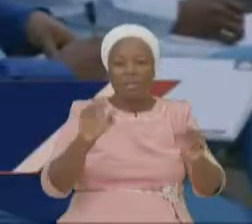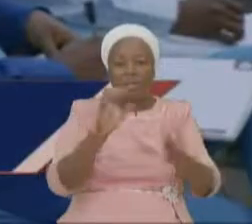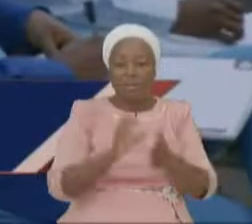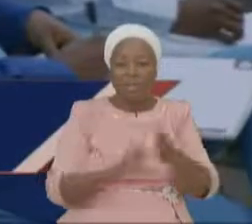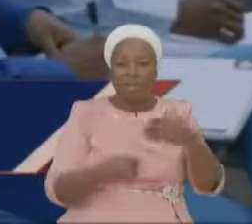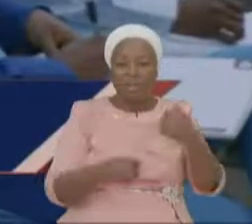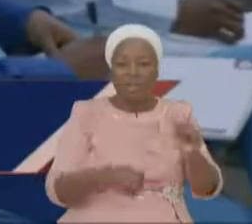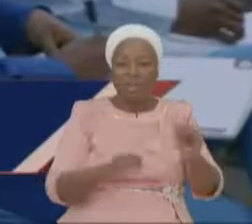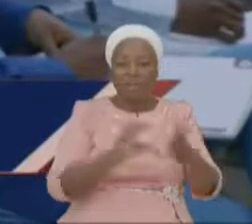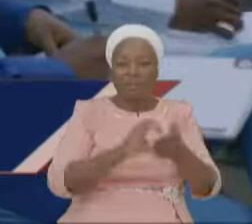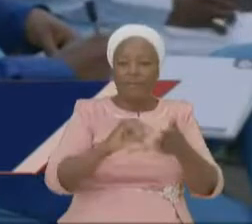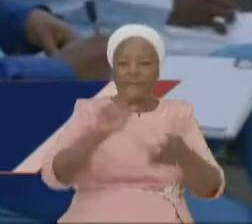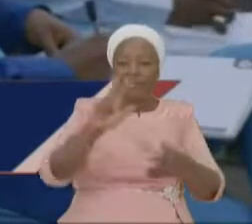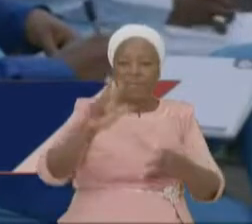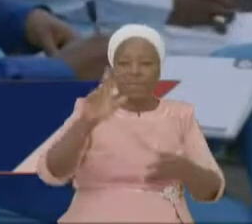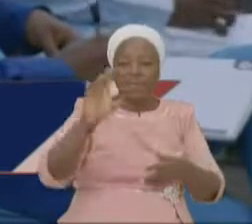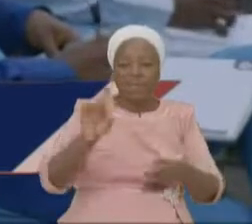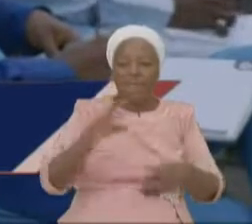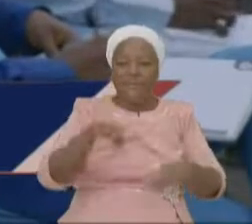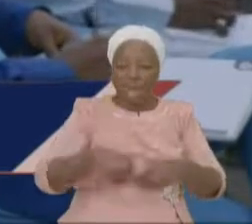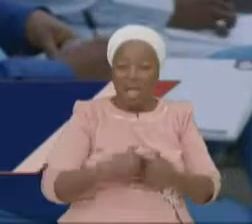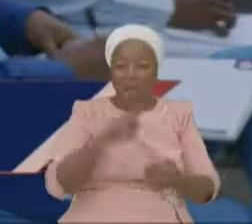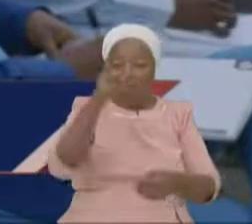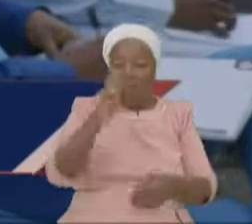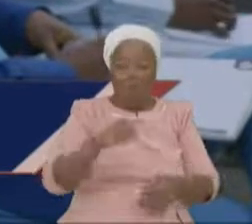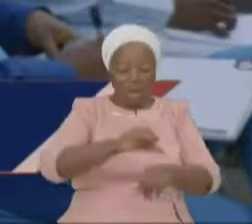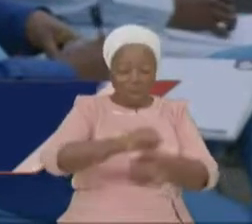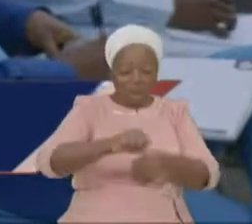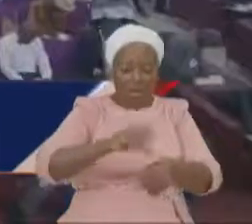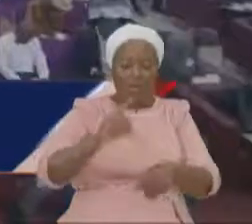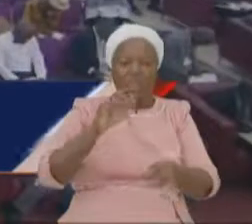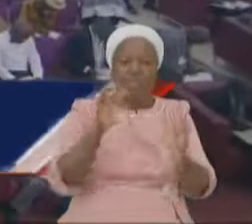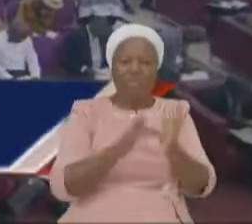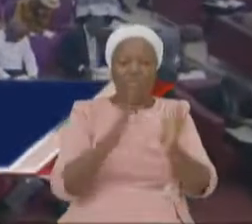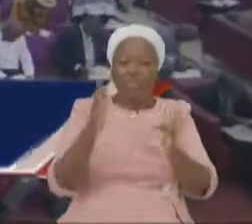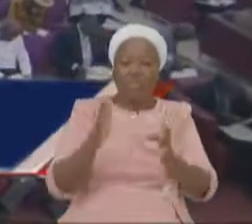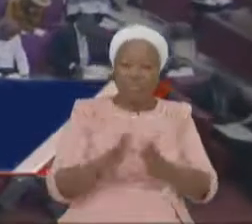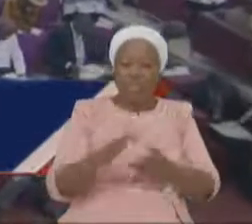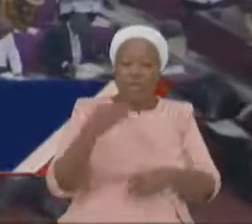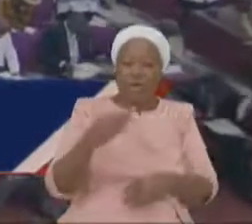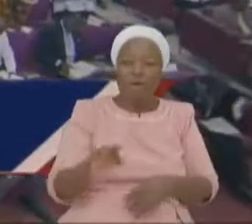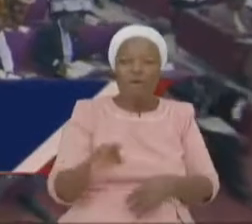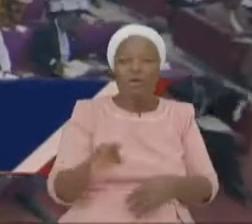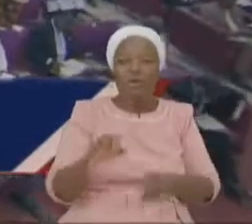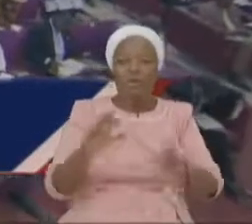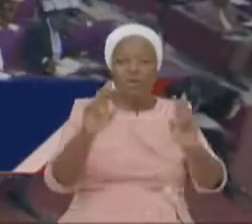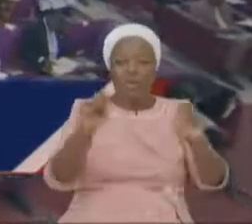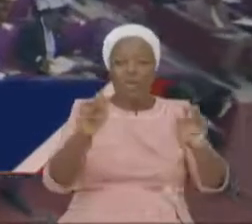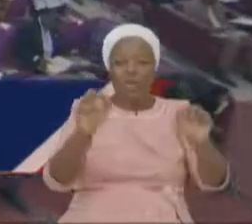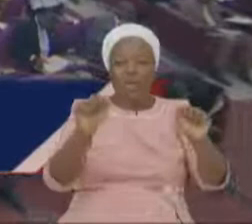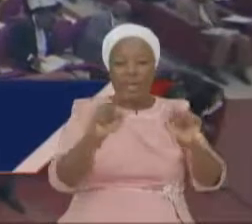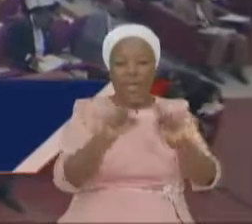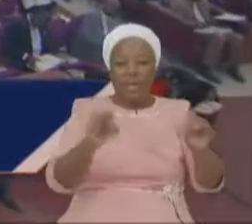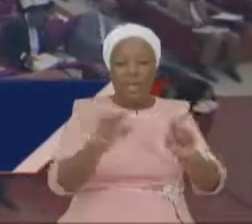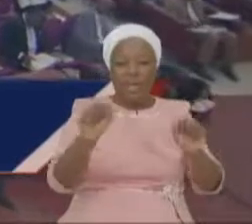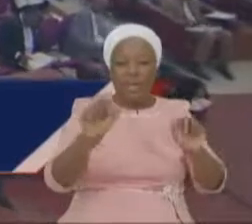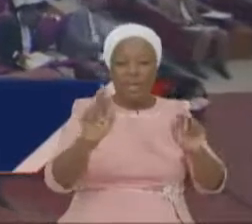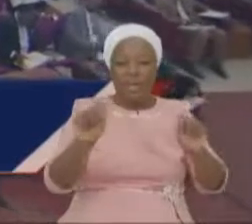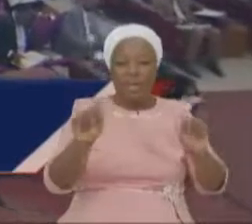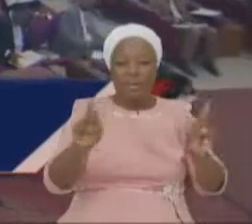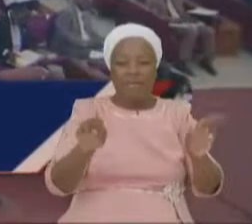38. How God anointed Jesus of Nazareth, who